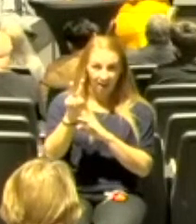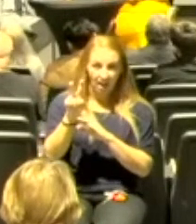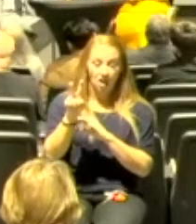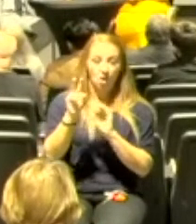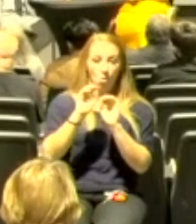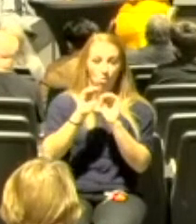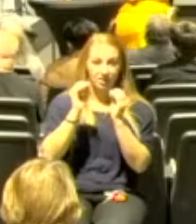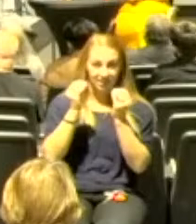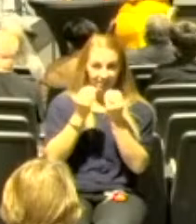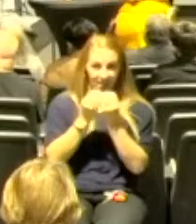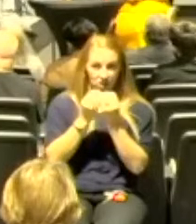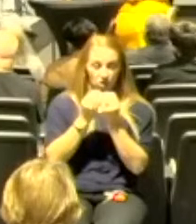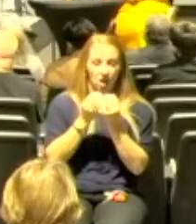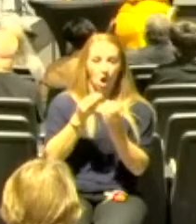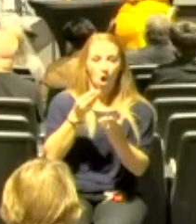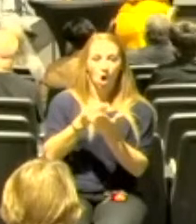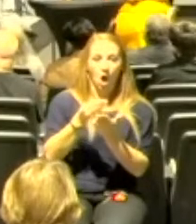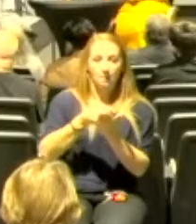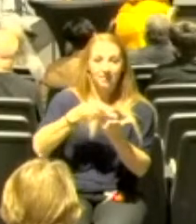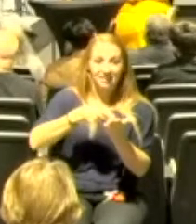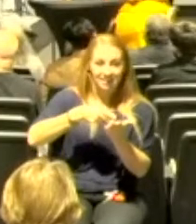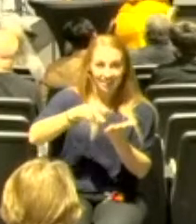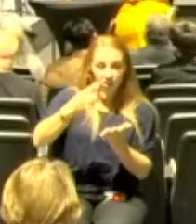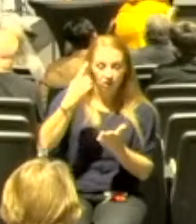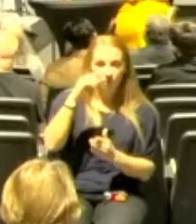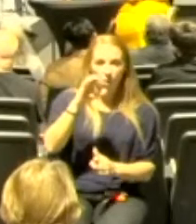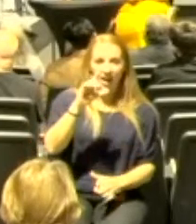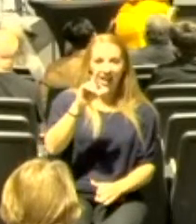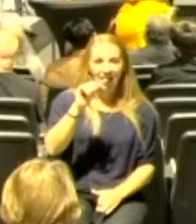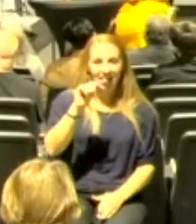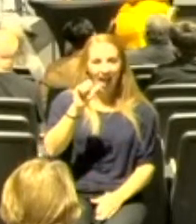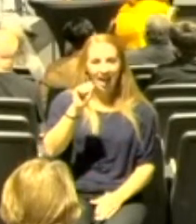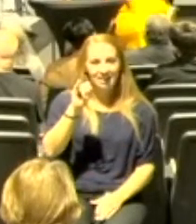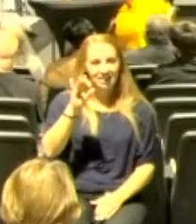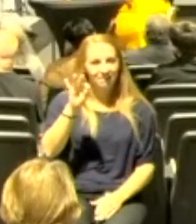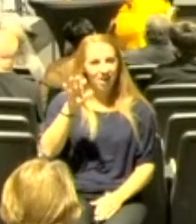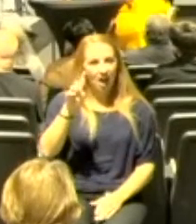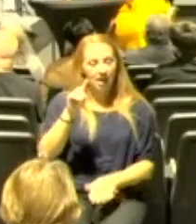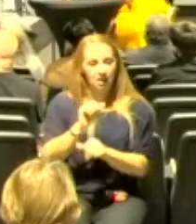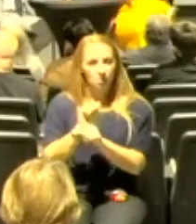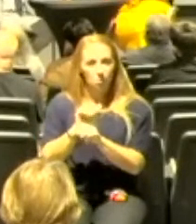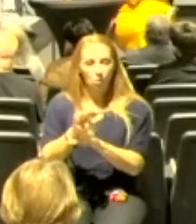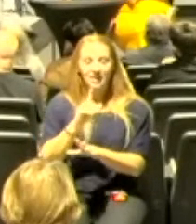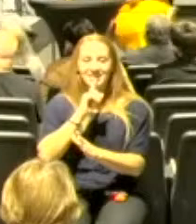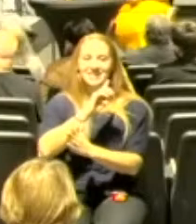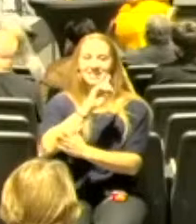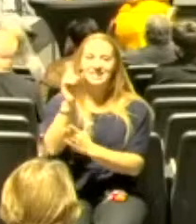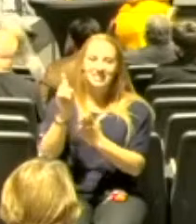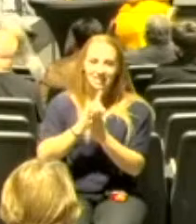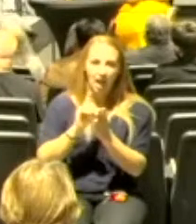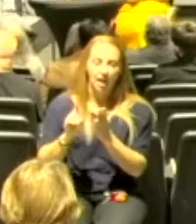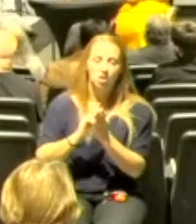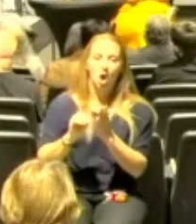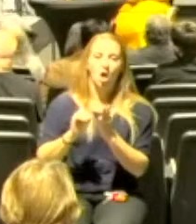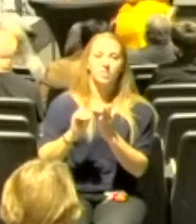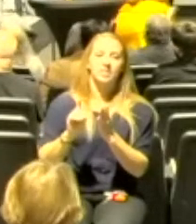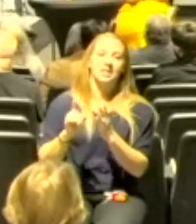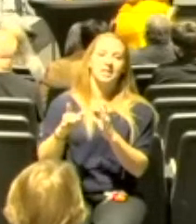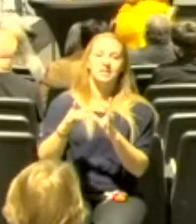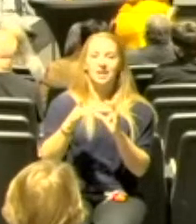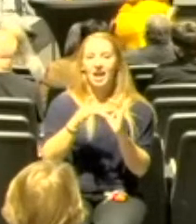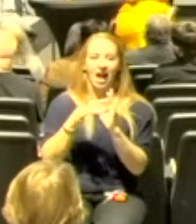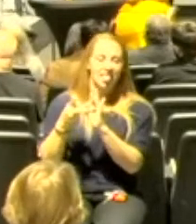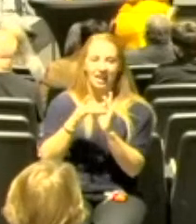done, compensation for classified employees are typically designed based on the collective bargaining unit of state